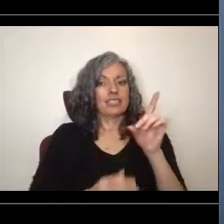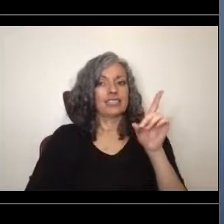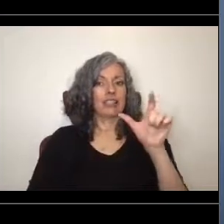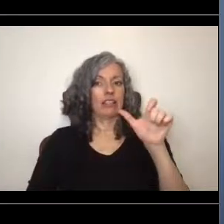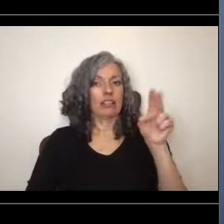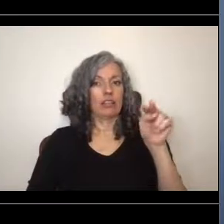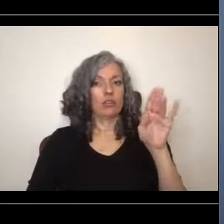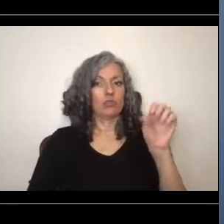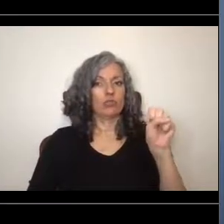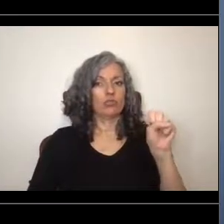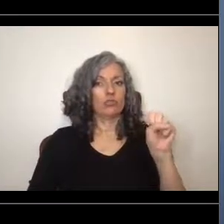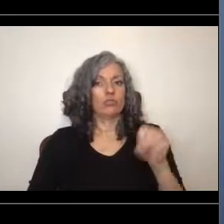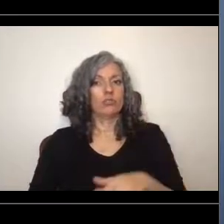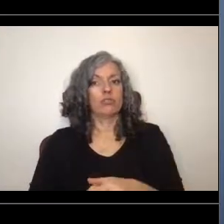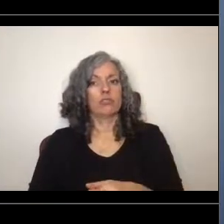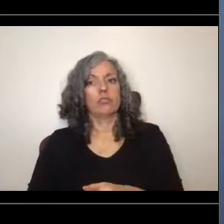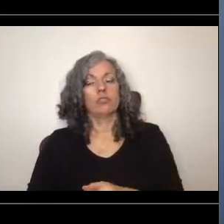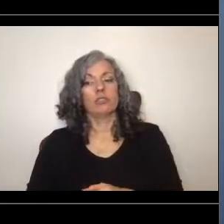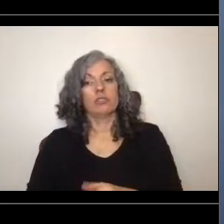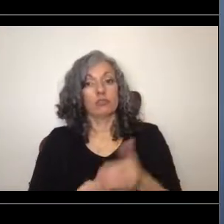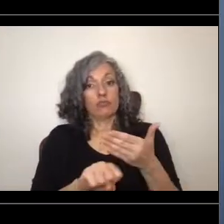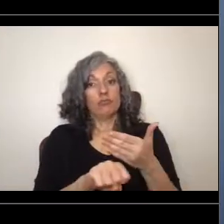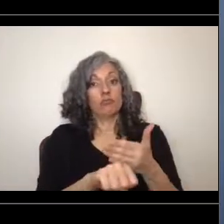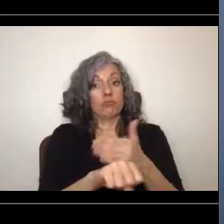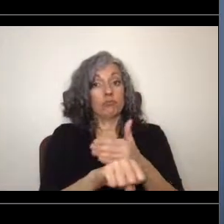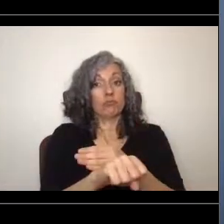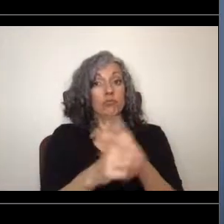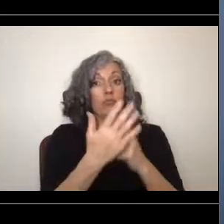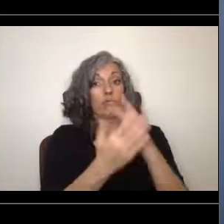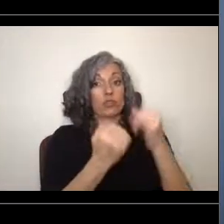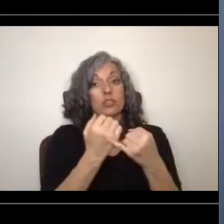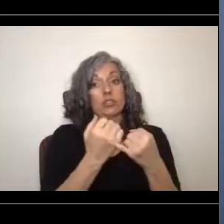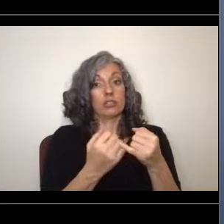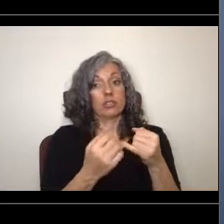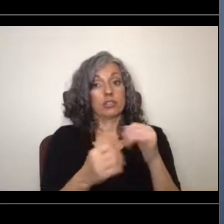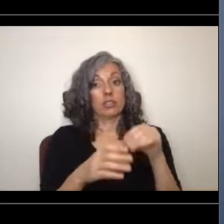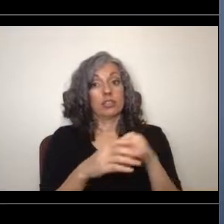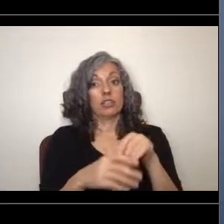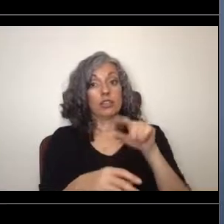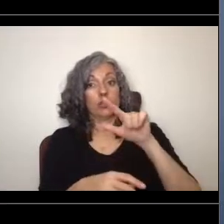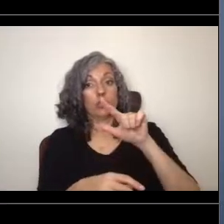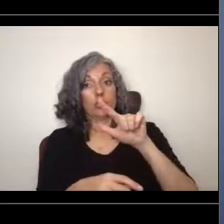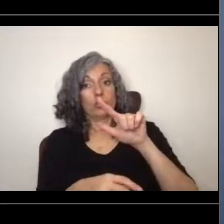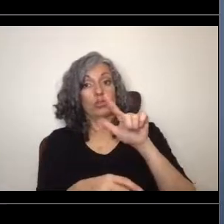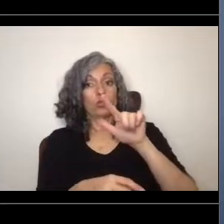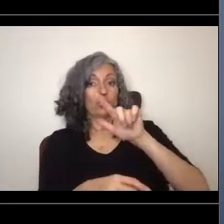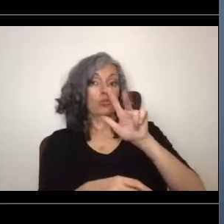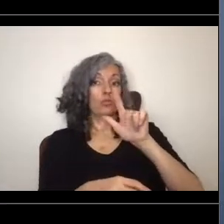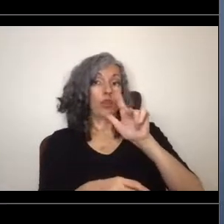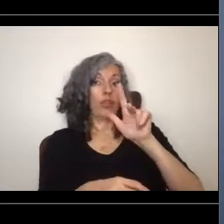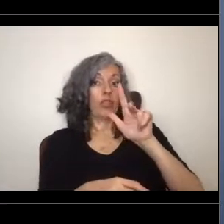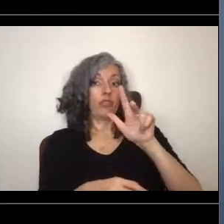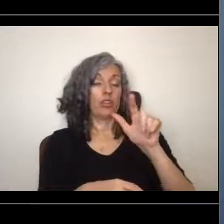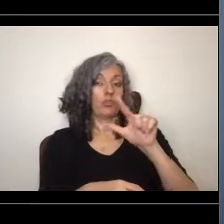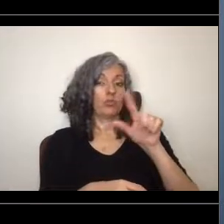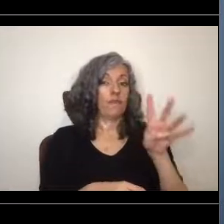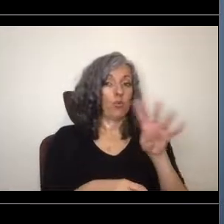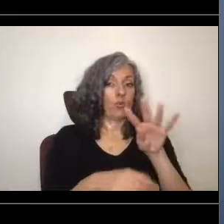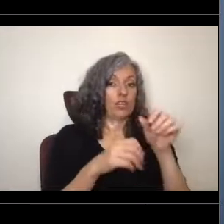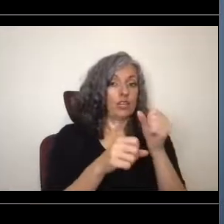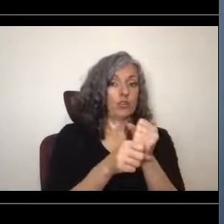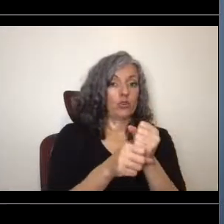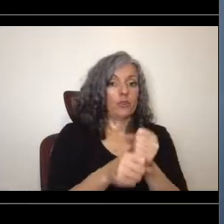and sidewalk gap improvement project programmed in fiscal year 23-24. Staff has reviewed these allocation requests and finds them